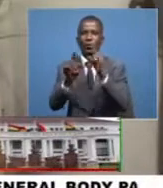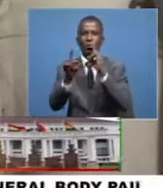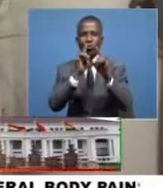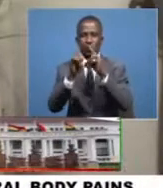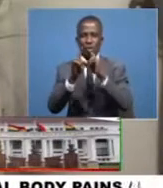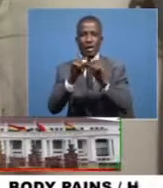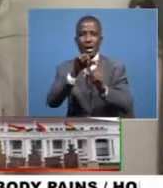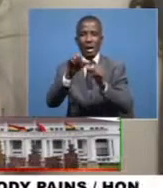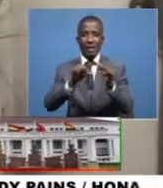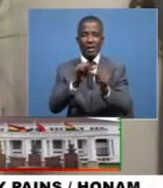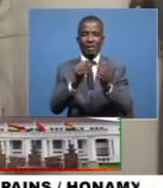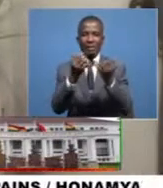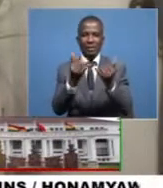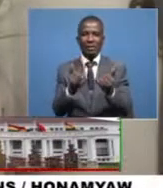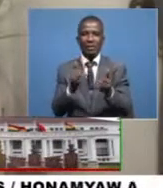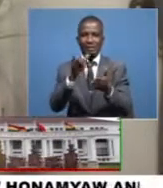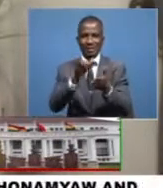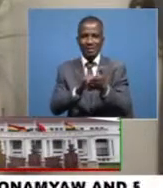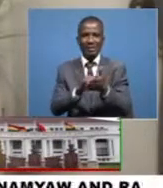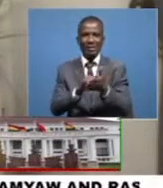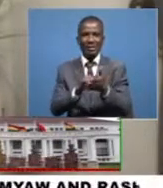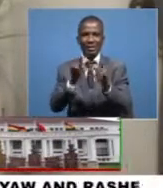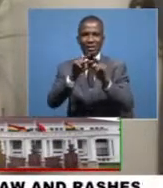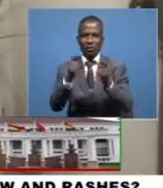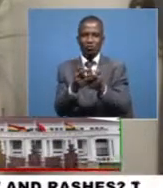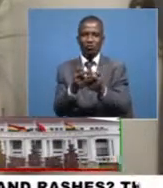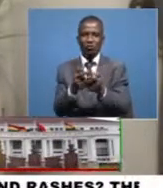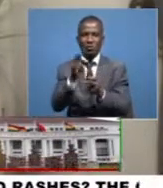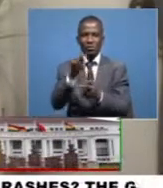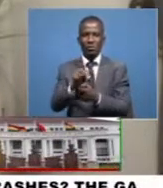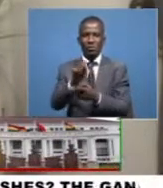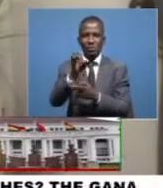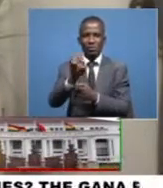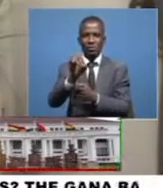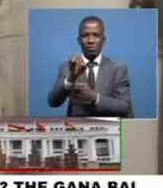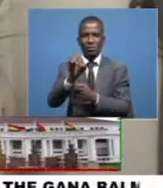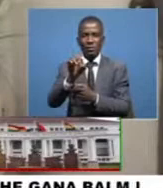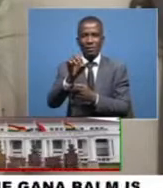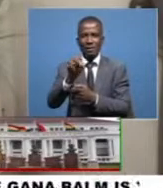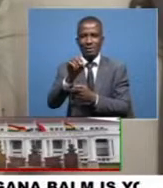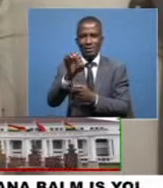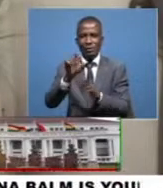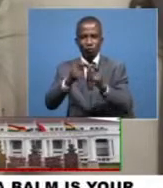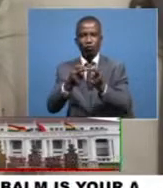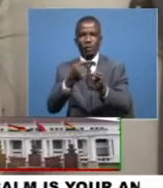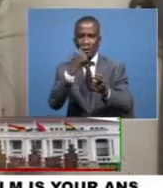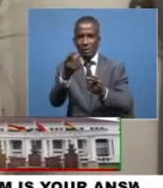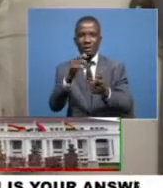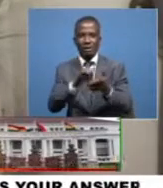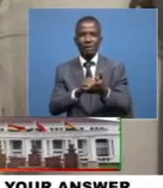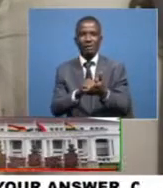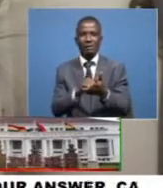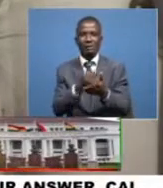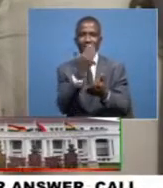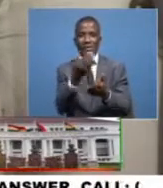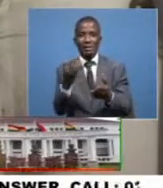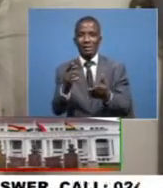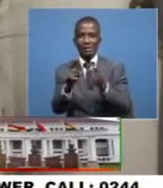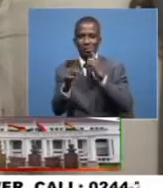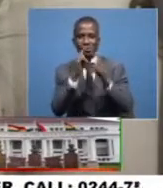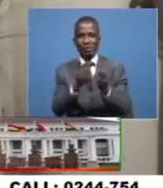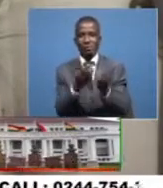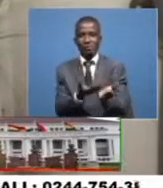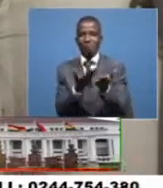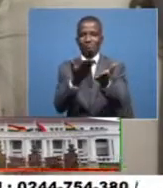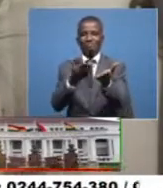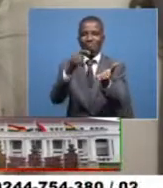so that is what the petition is. The petition itself contains the facts that you are alleging or the pleadings